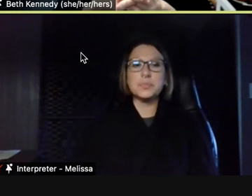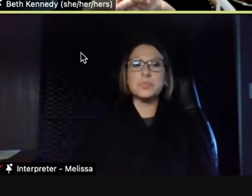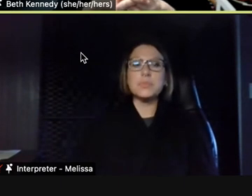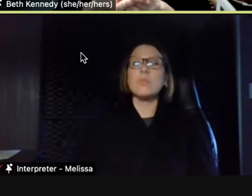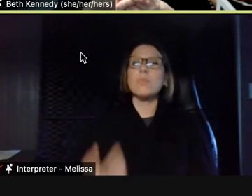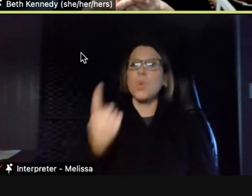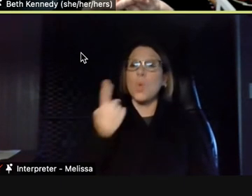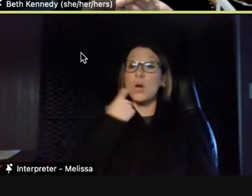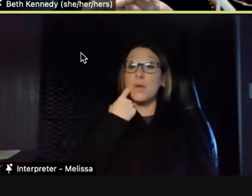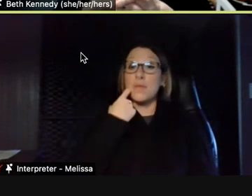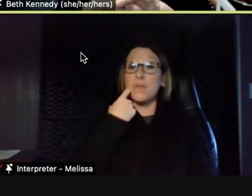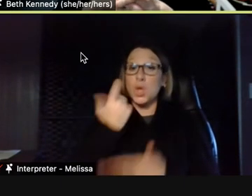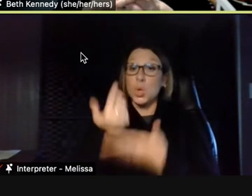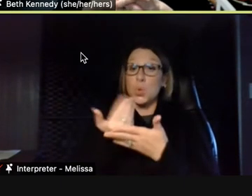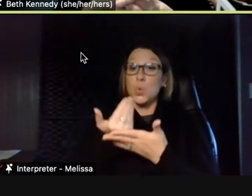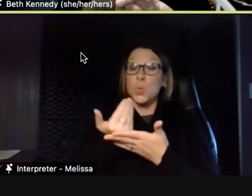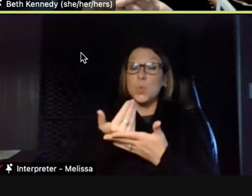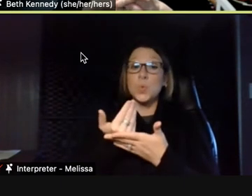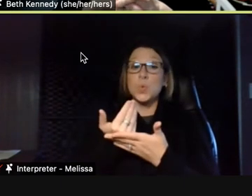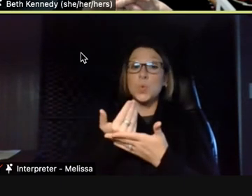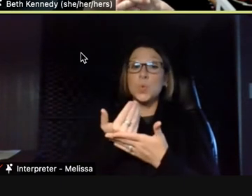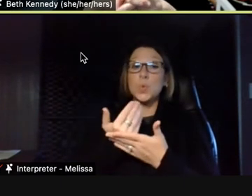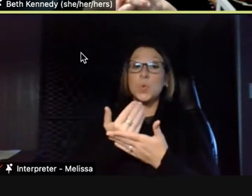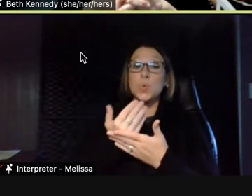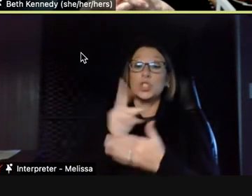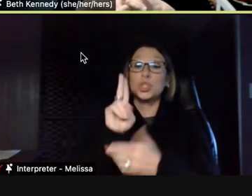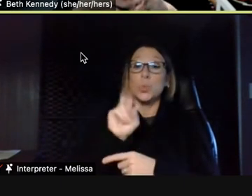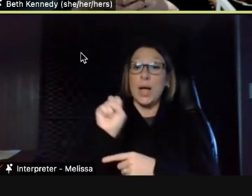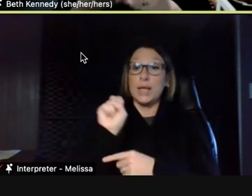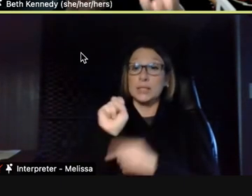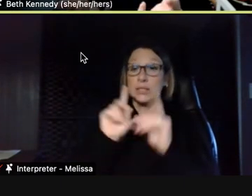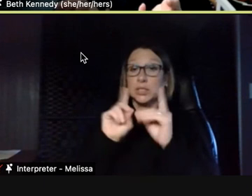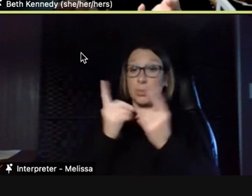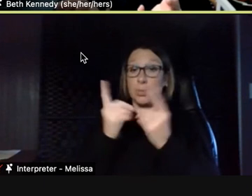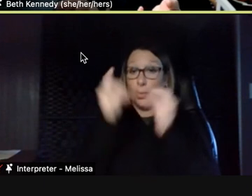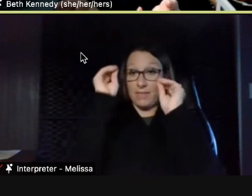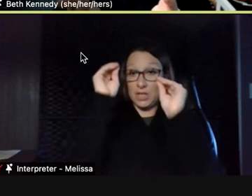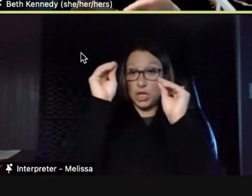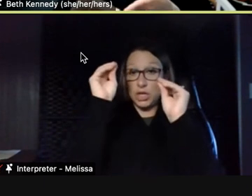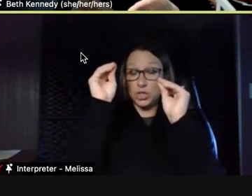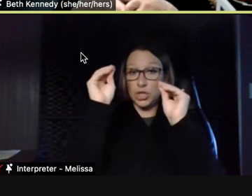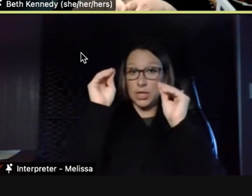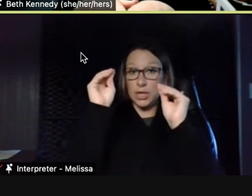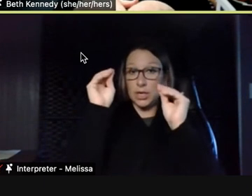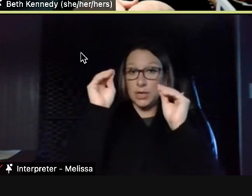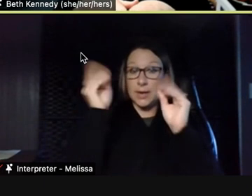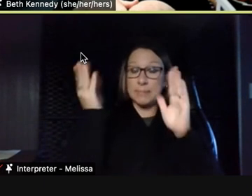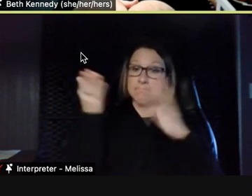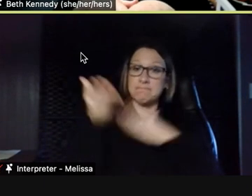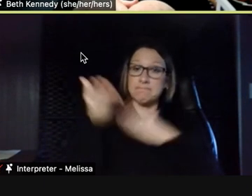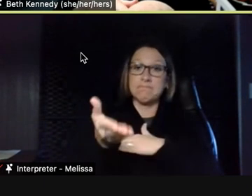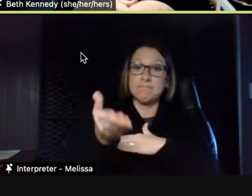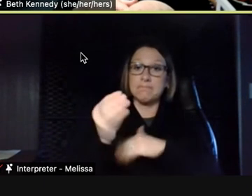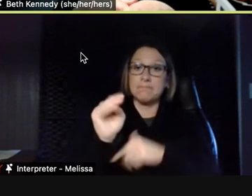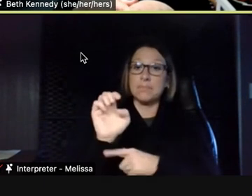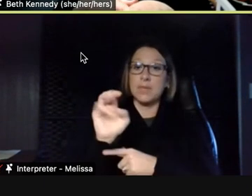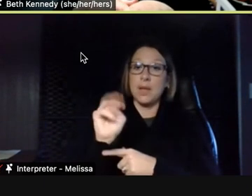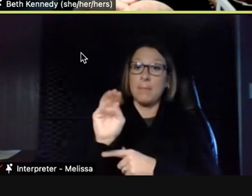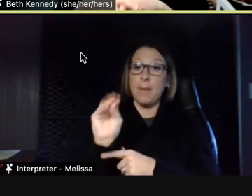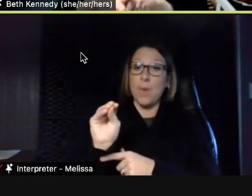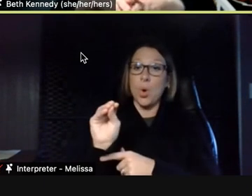things that has happened is the United States Department of Ed issued a memo that says